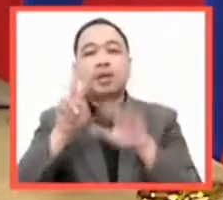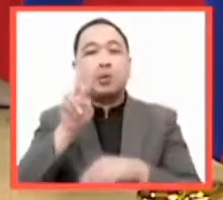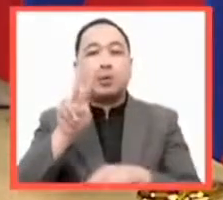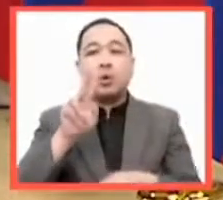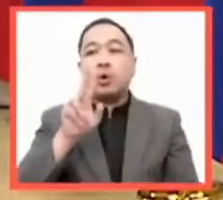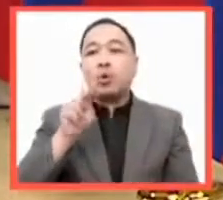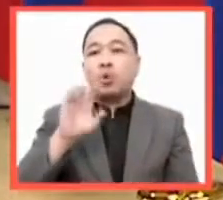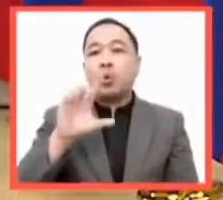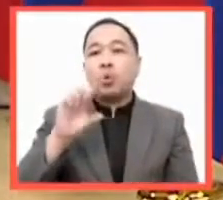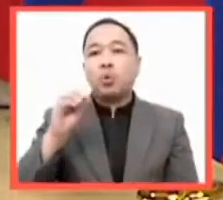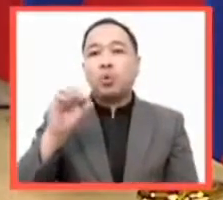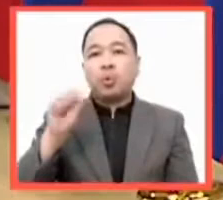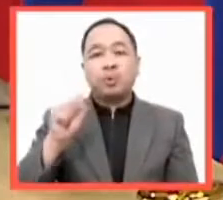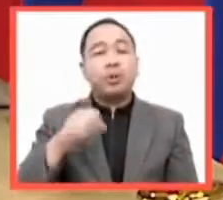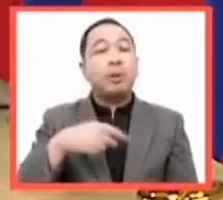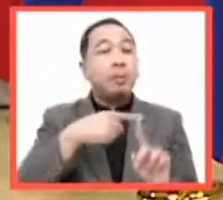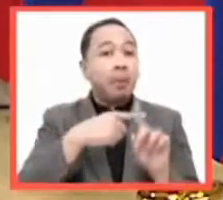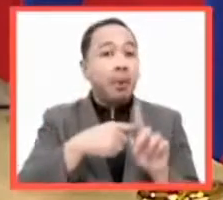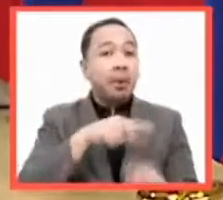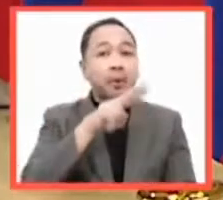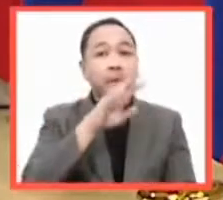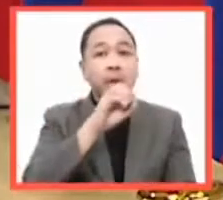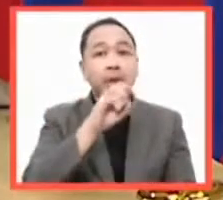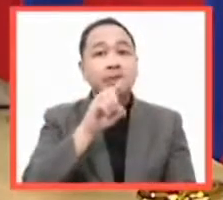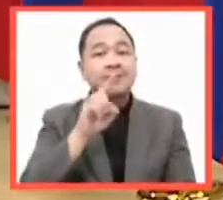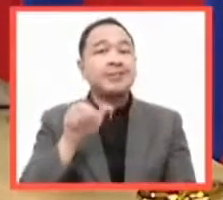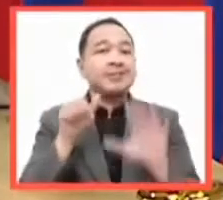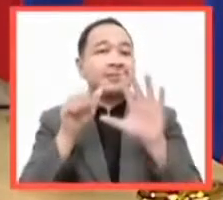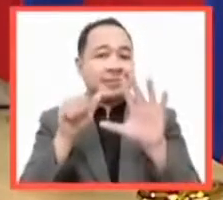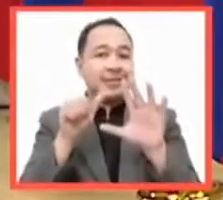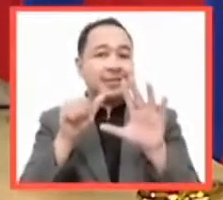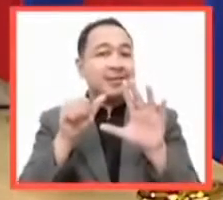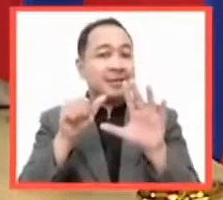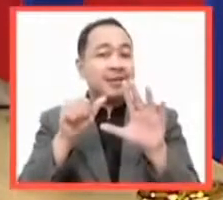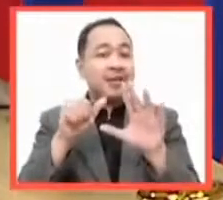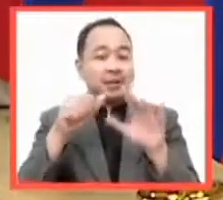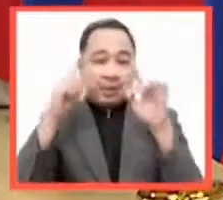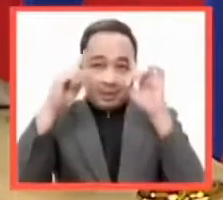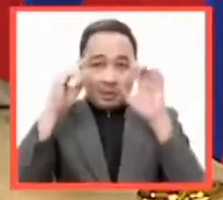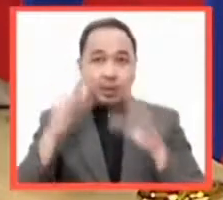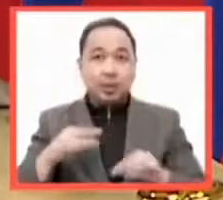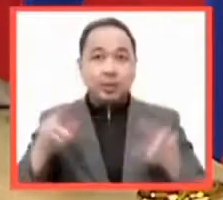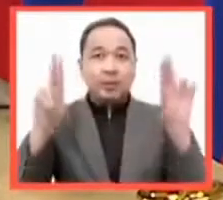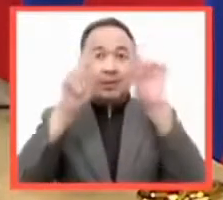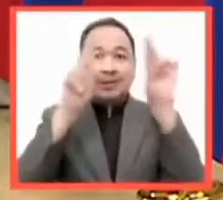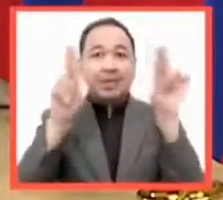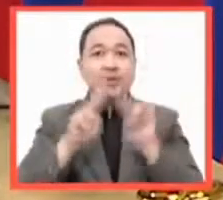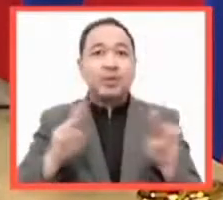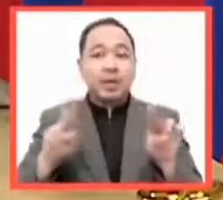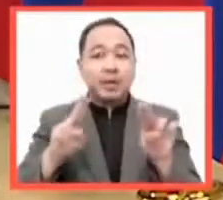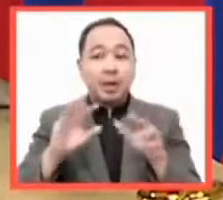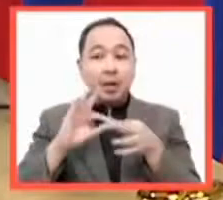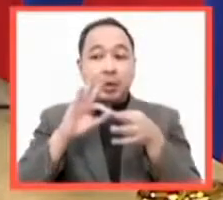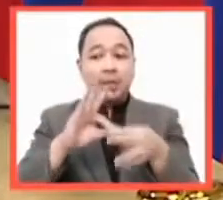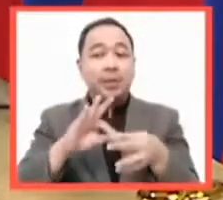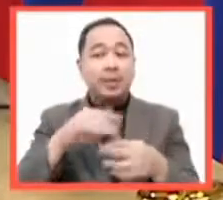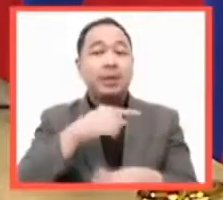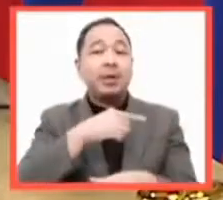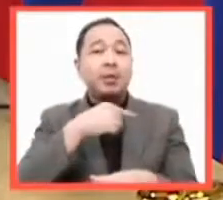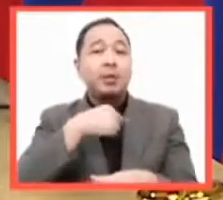and the 2016 Arbitral Award of the South China Sea provide a clear